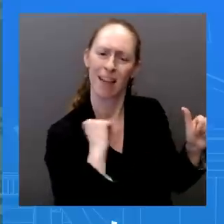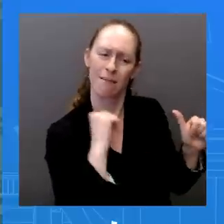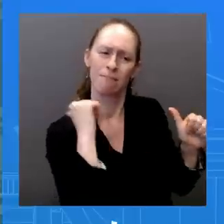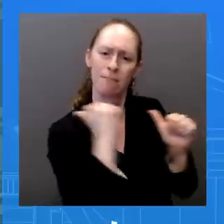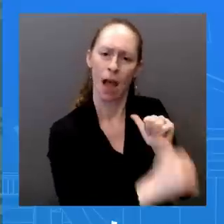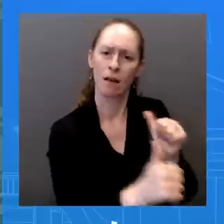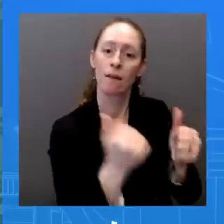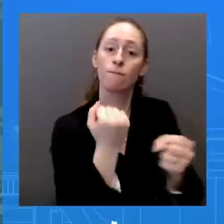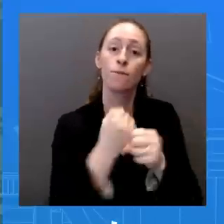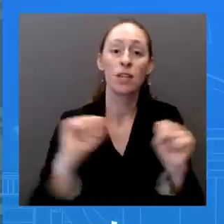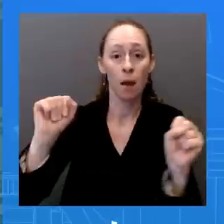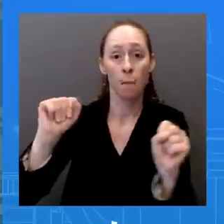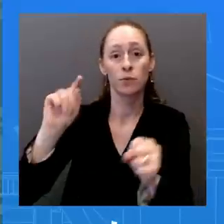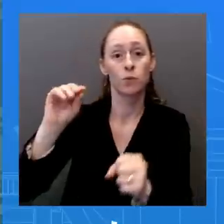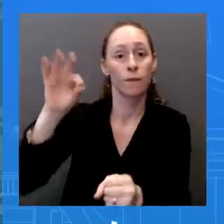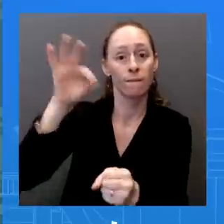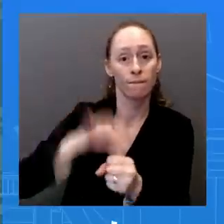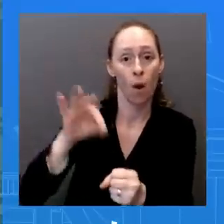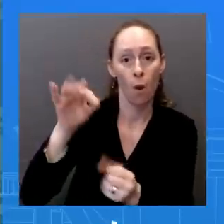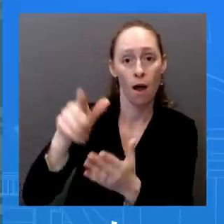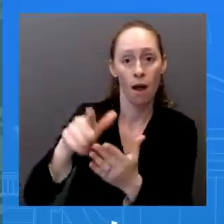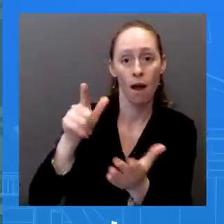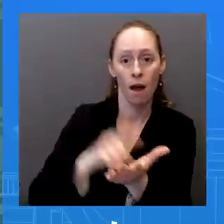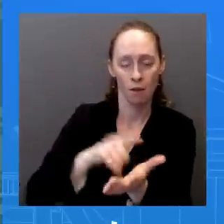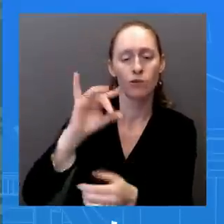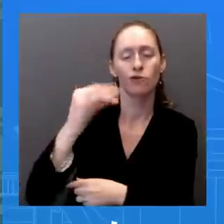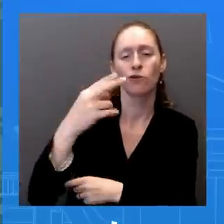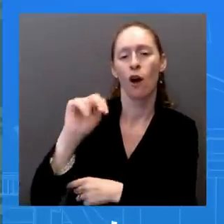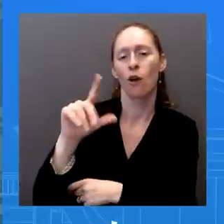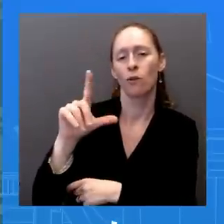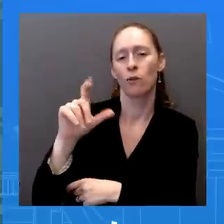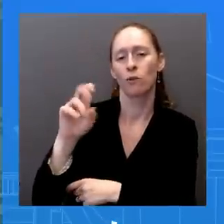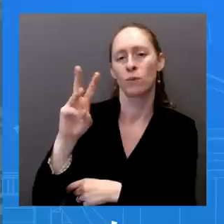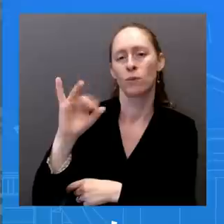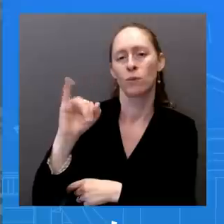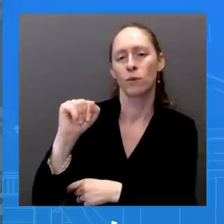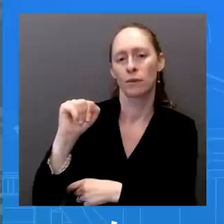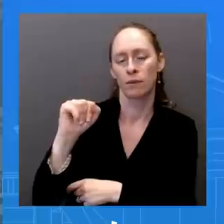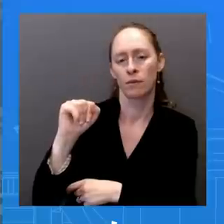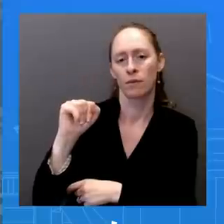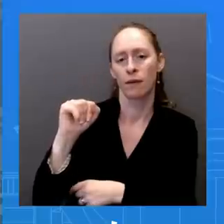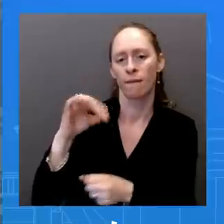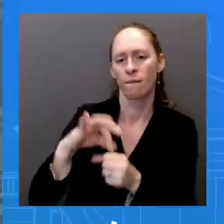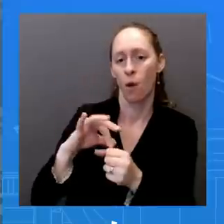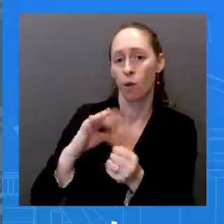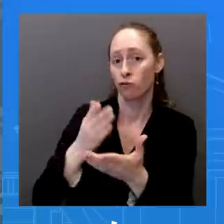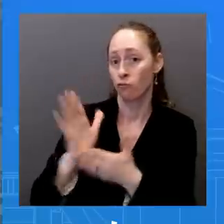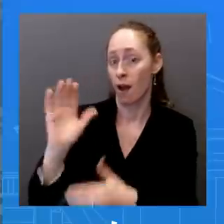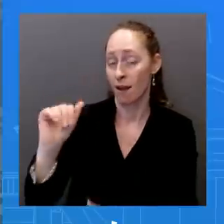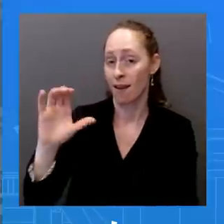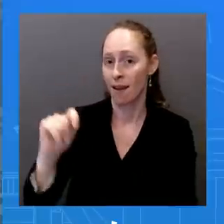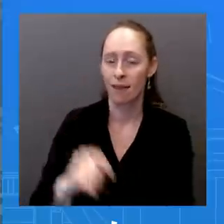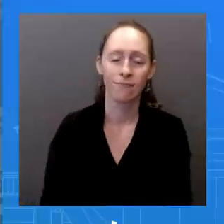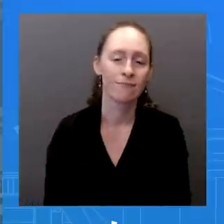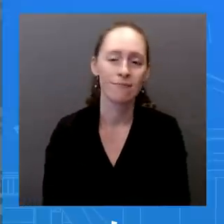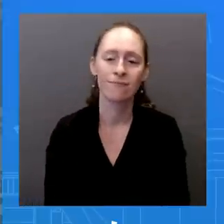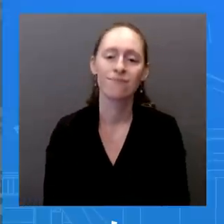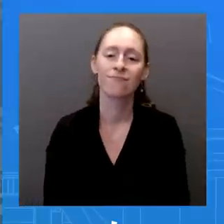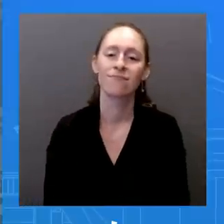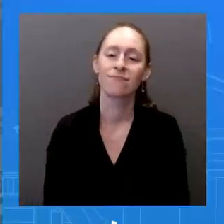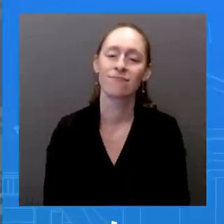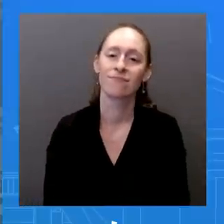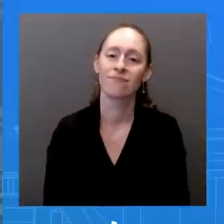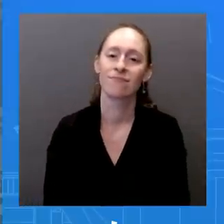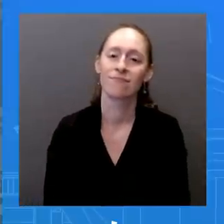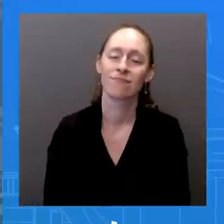Rights Advancement Act, and to change Senate rules to prevent a minority of senators from